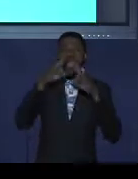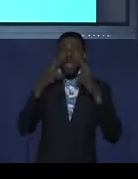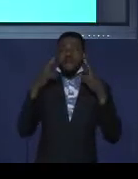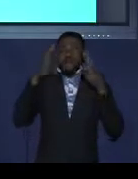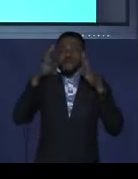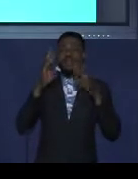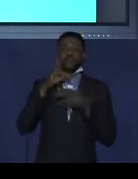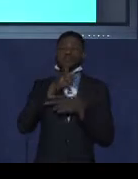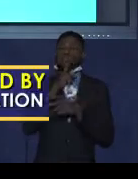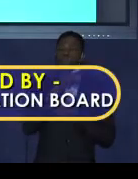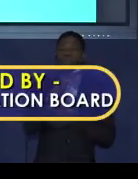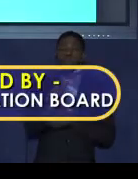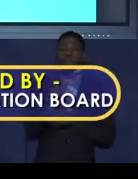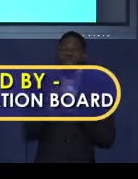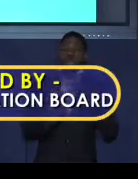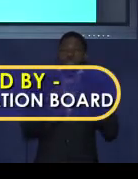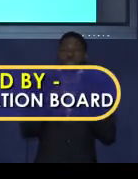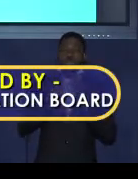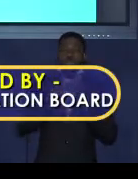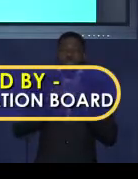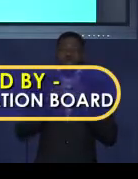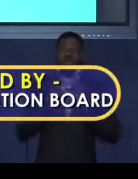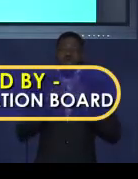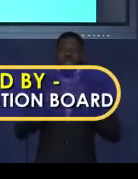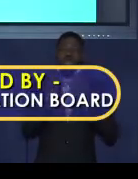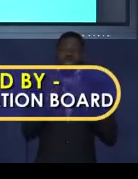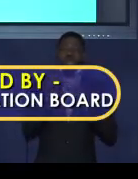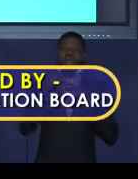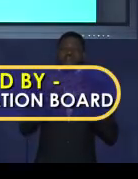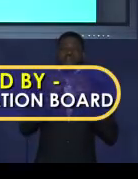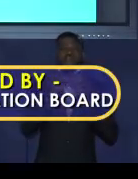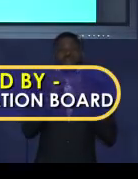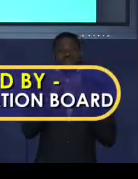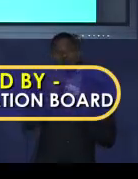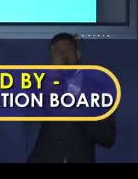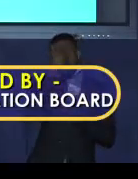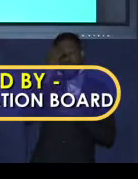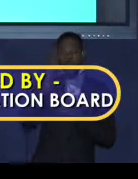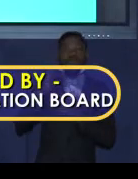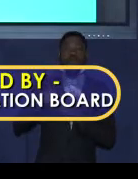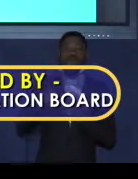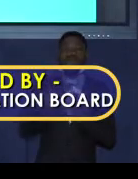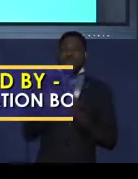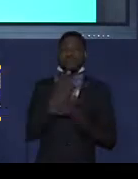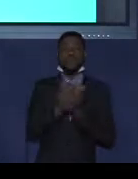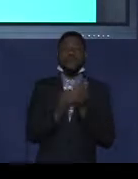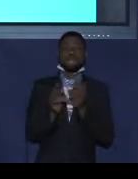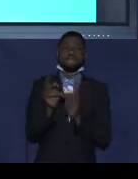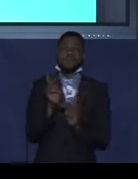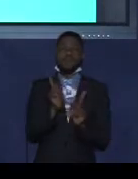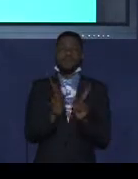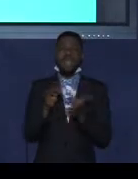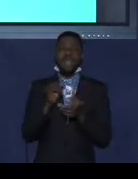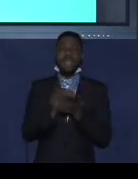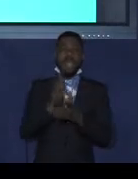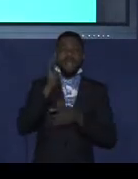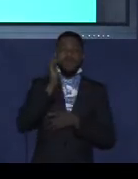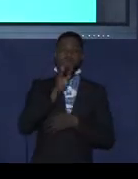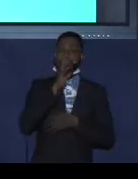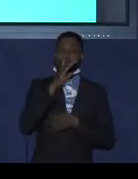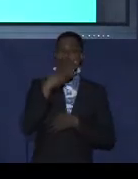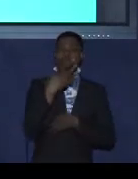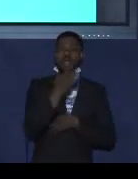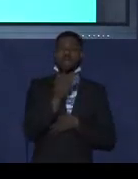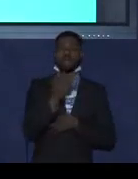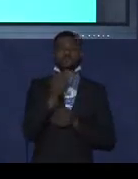conflict will not occur maybe in our organization, in society, because we have some people that will be